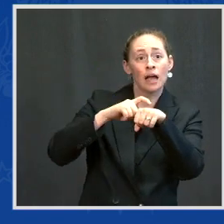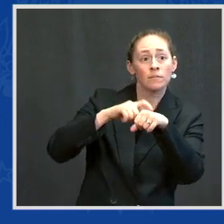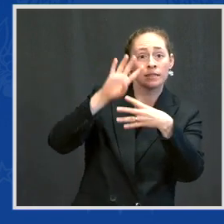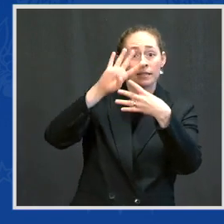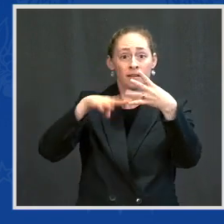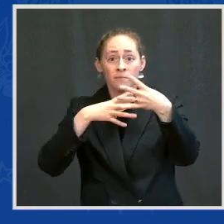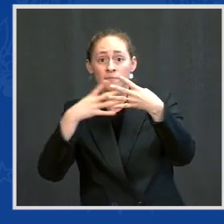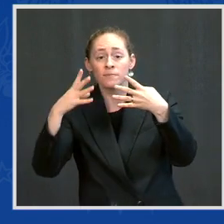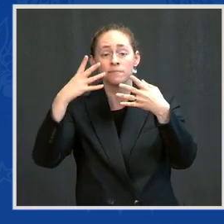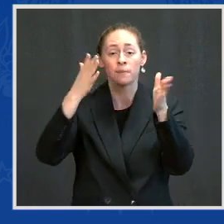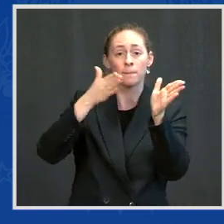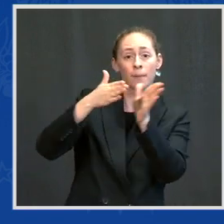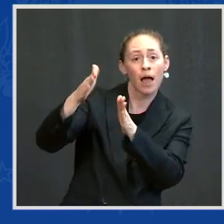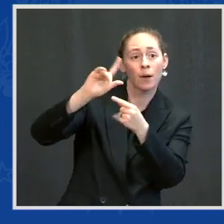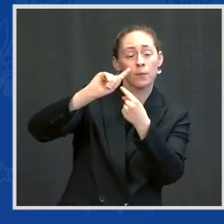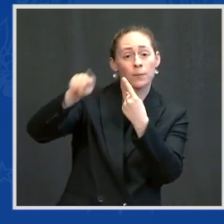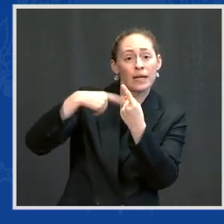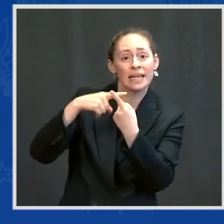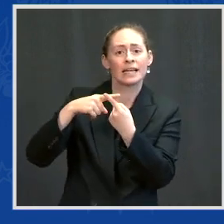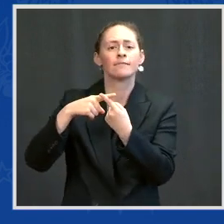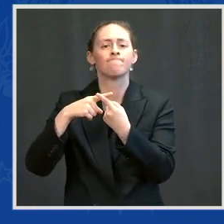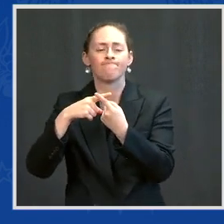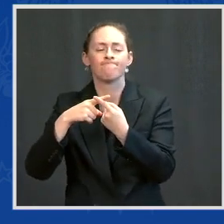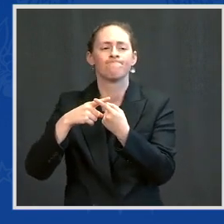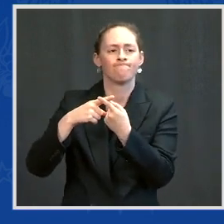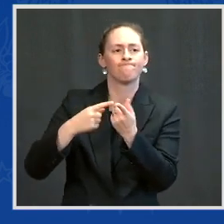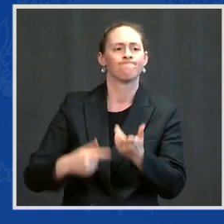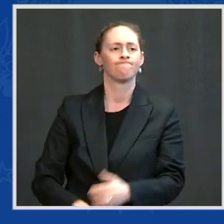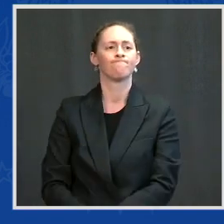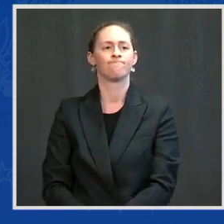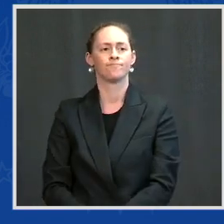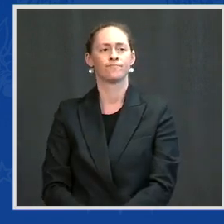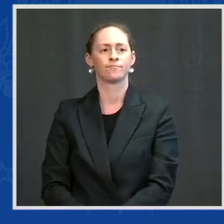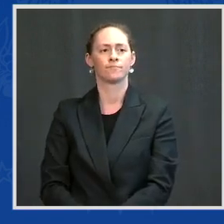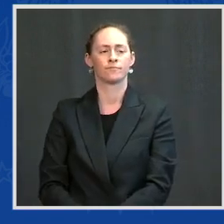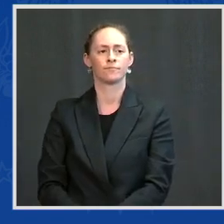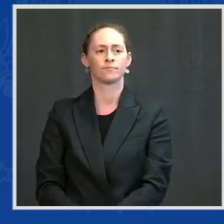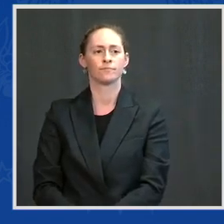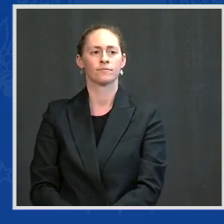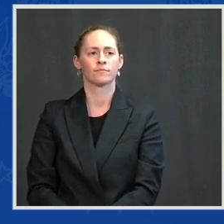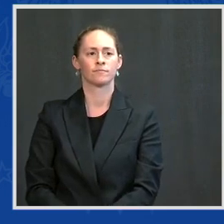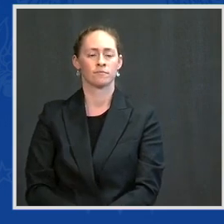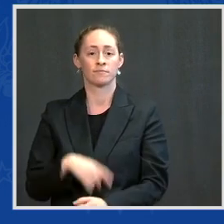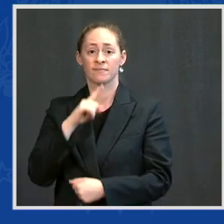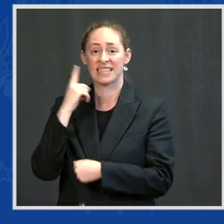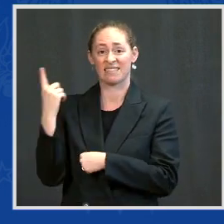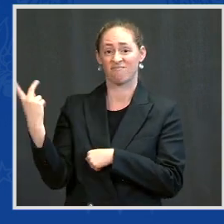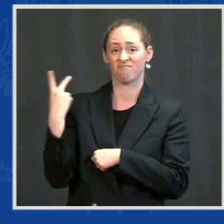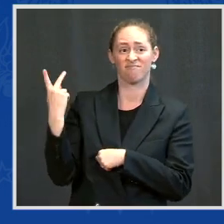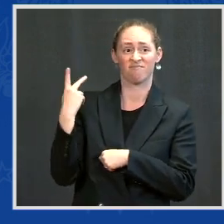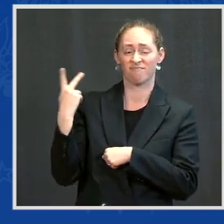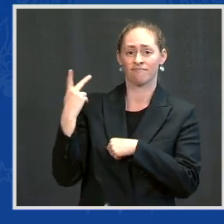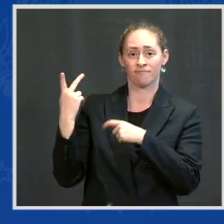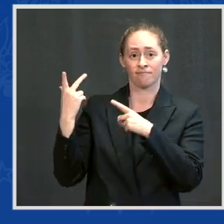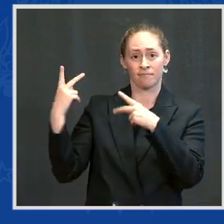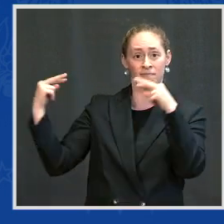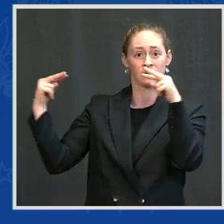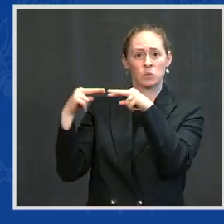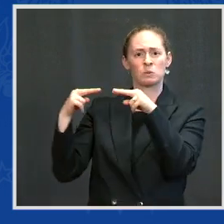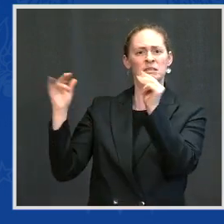Peninsula, there aren't any differences in terms of how we think about this. No differences in terms of our